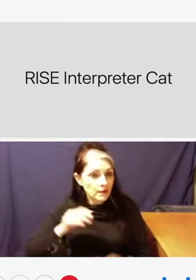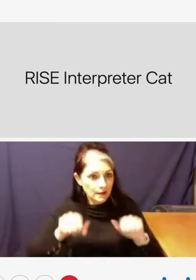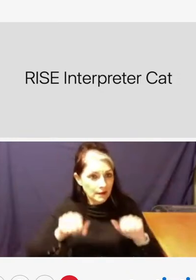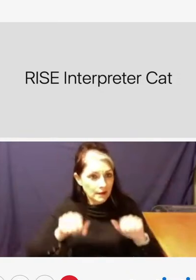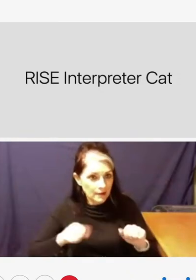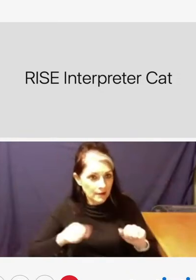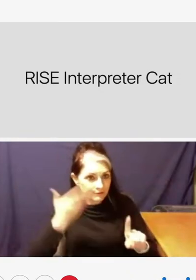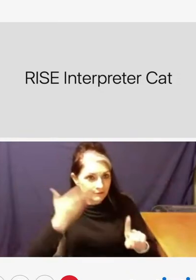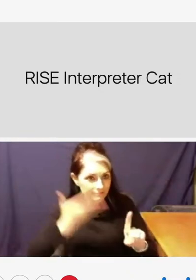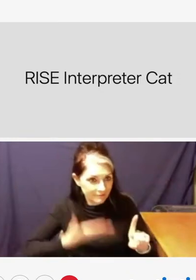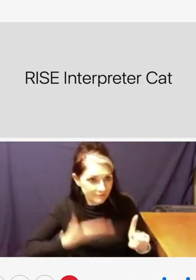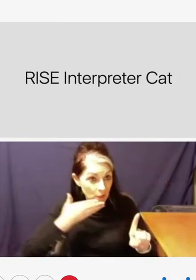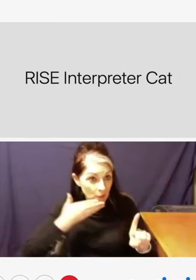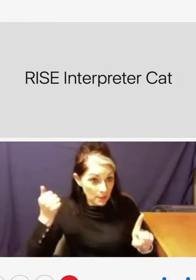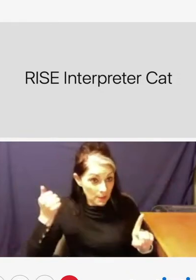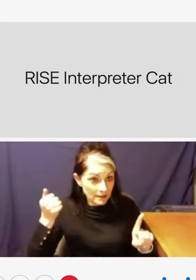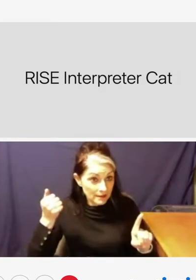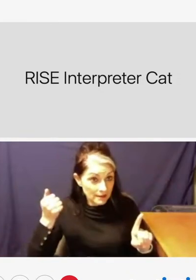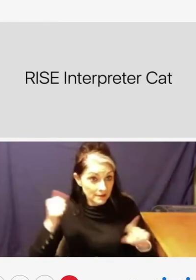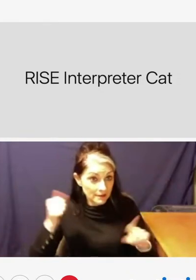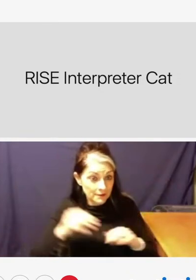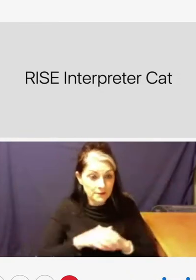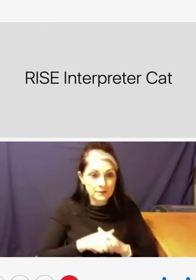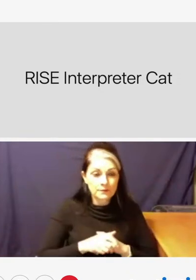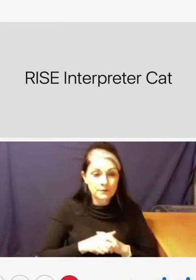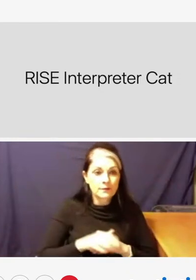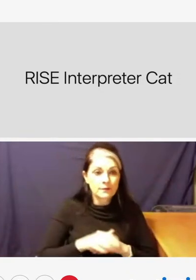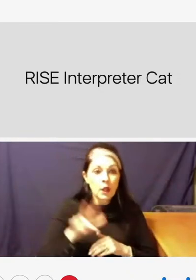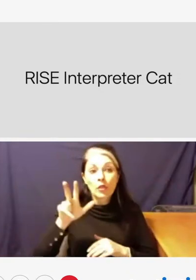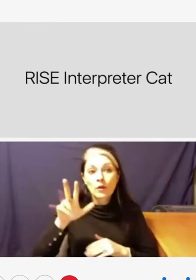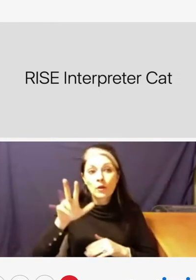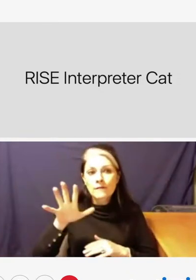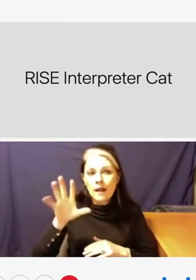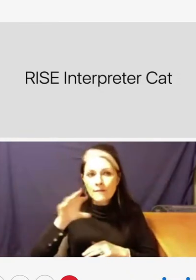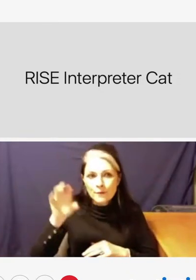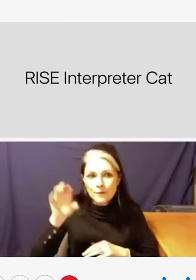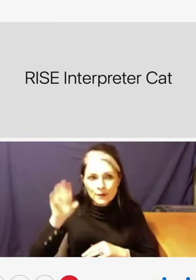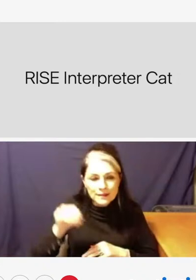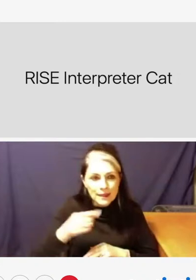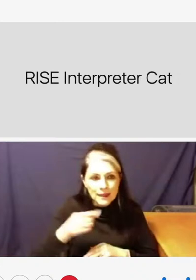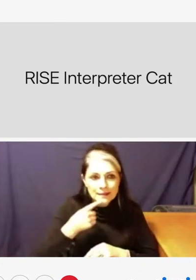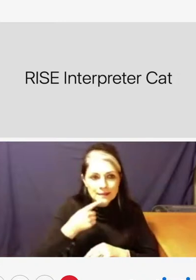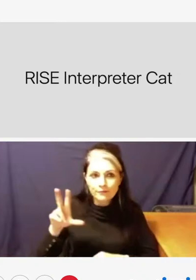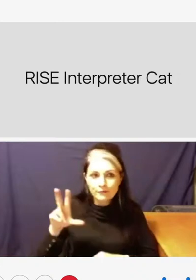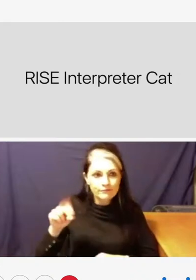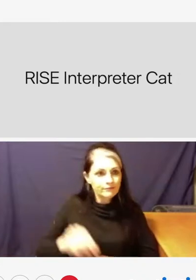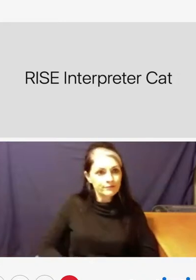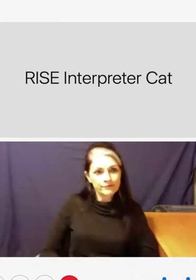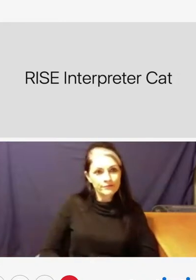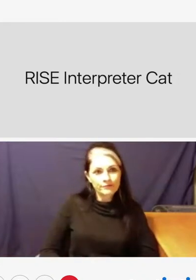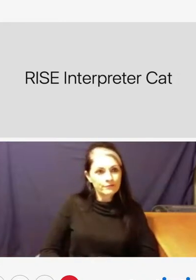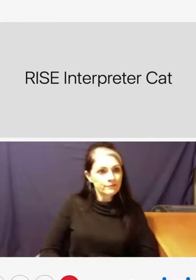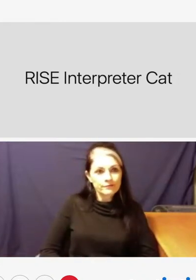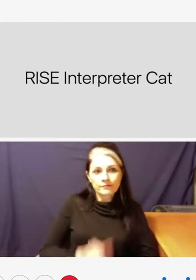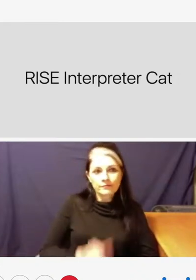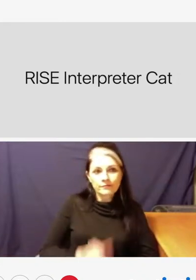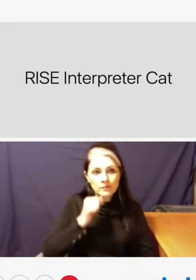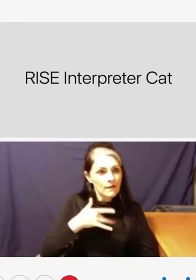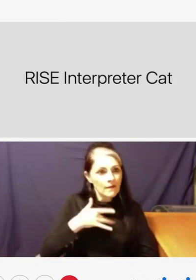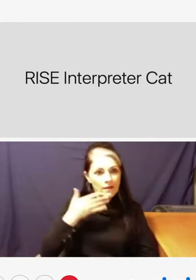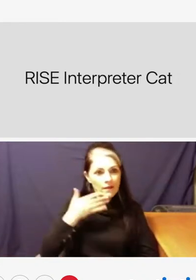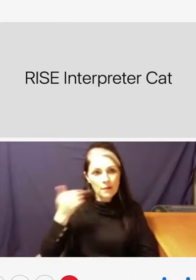best 35% doesn't say we're doing the right thing to make them feel their best thank